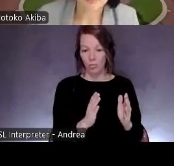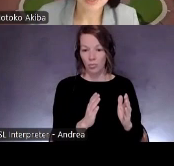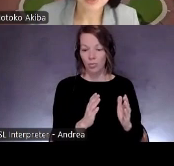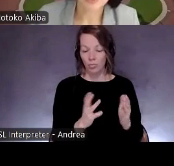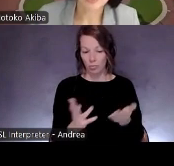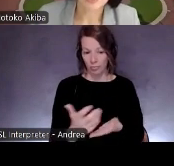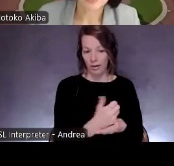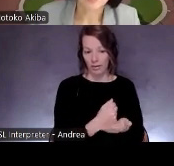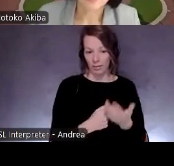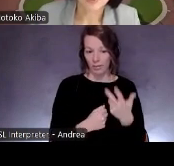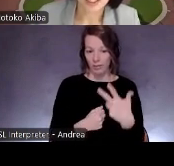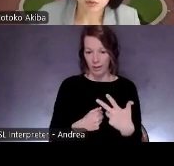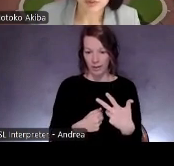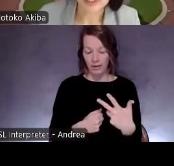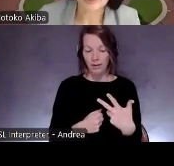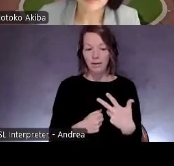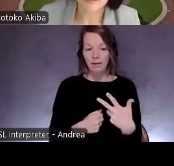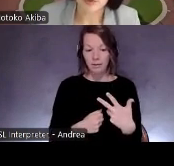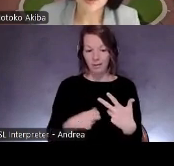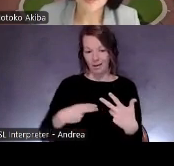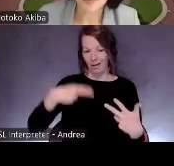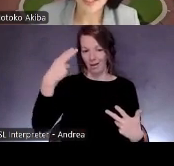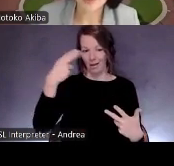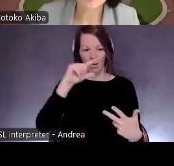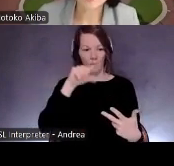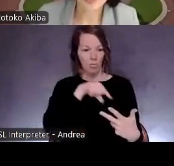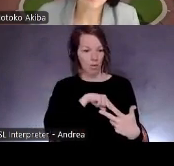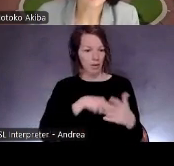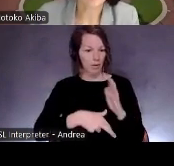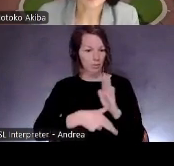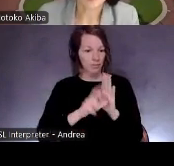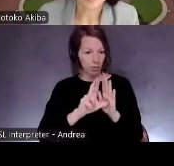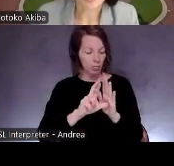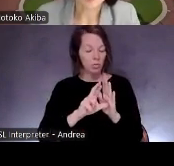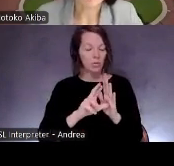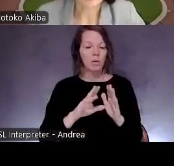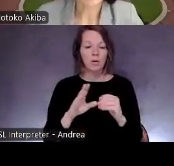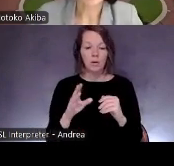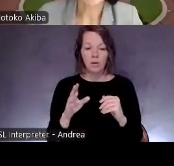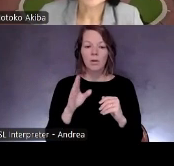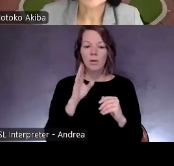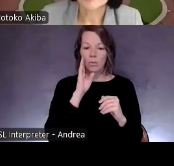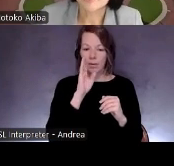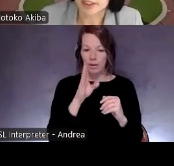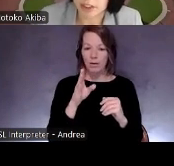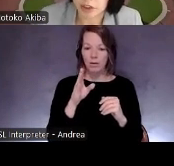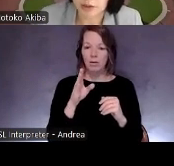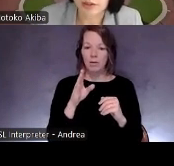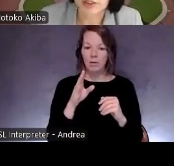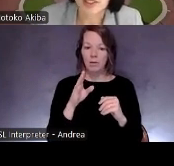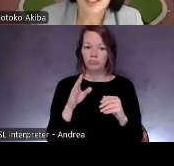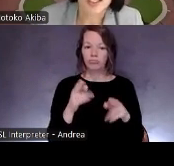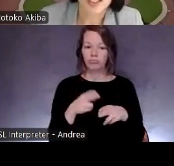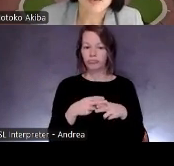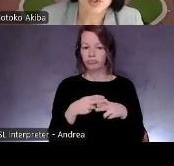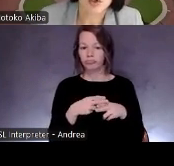gather three high quality review, then they will make tentative